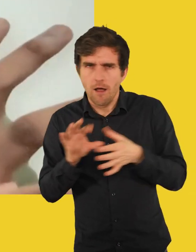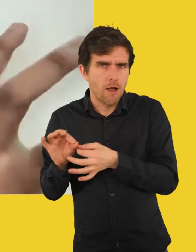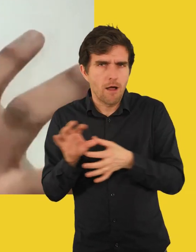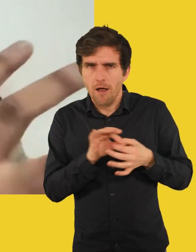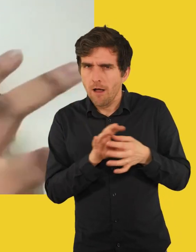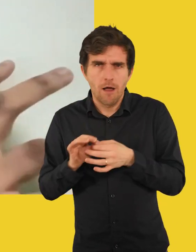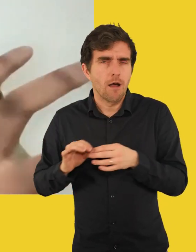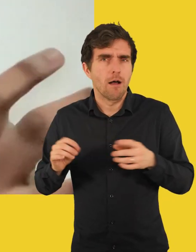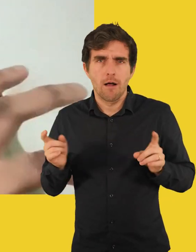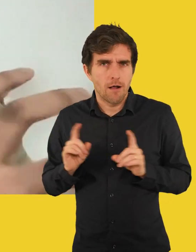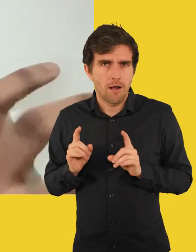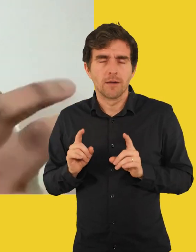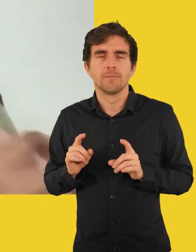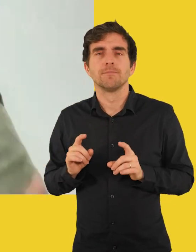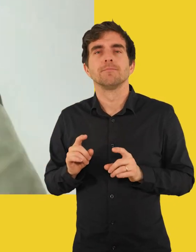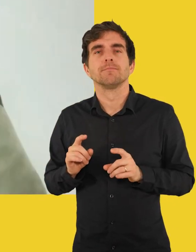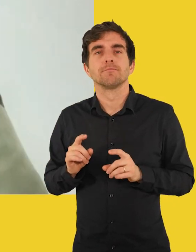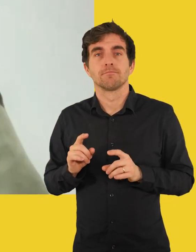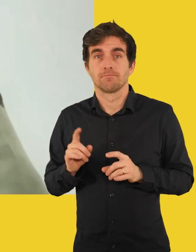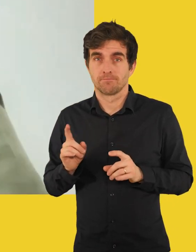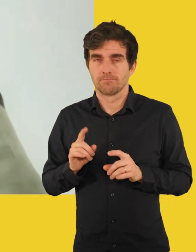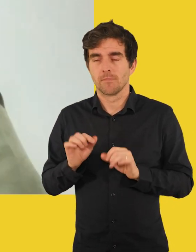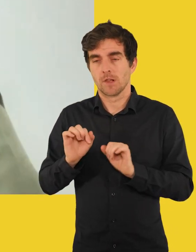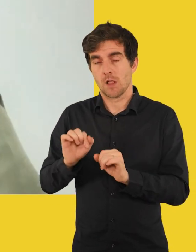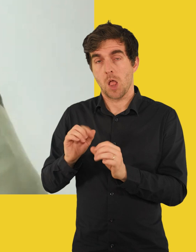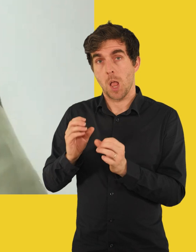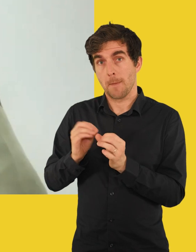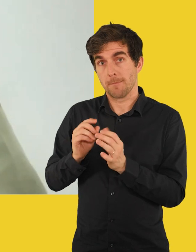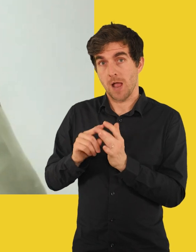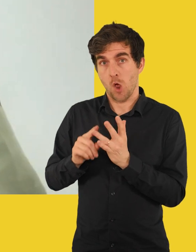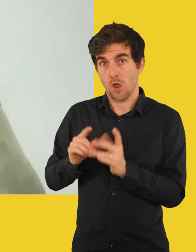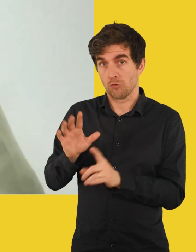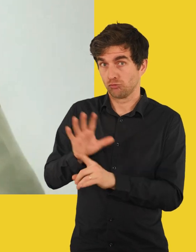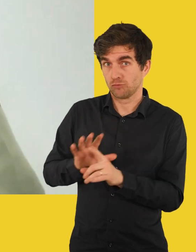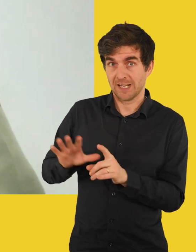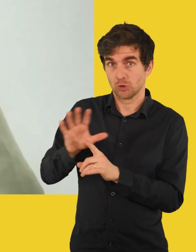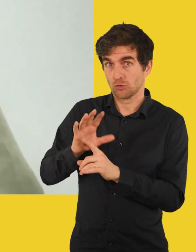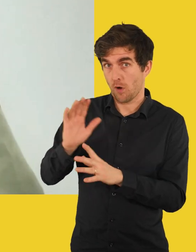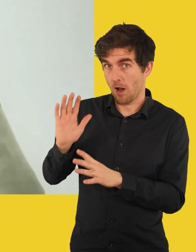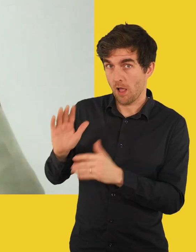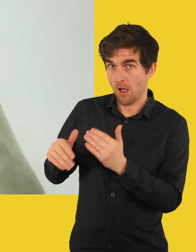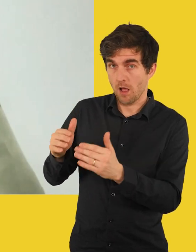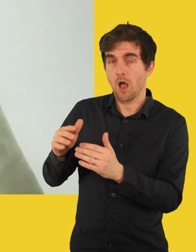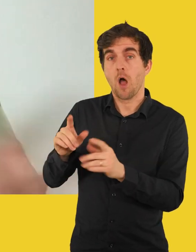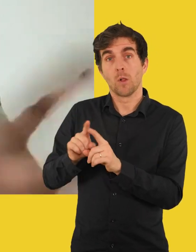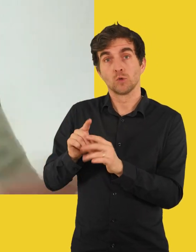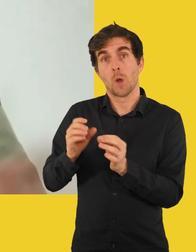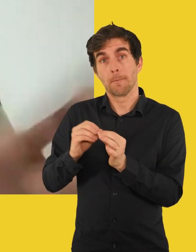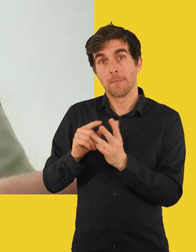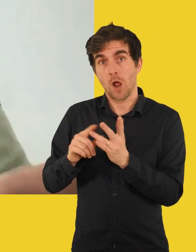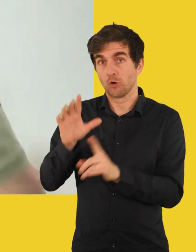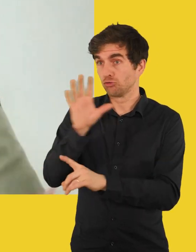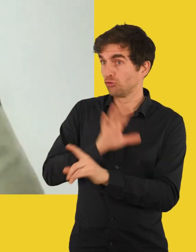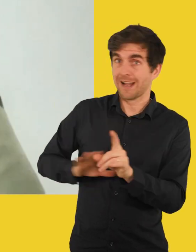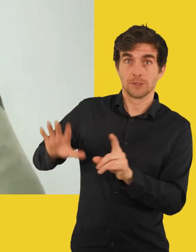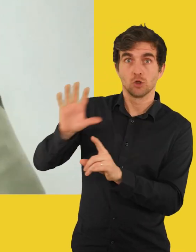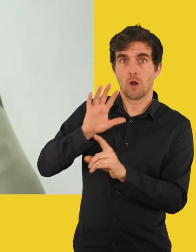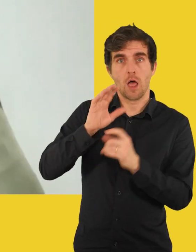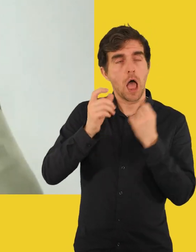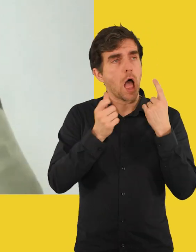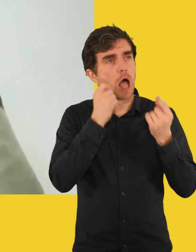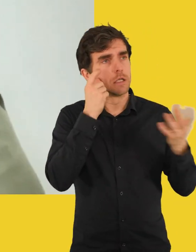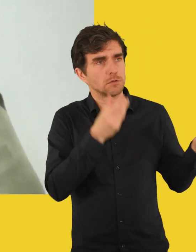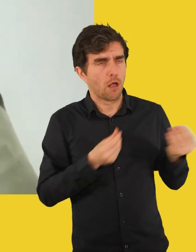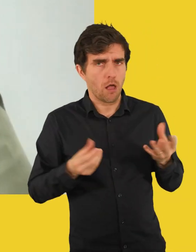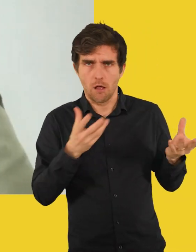we also found a lot of similarities between the bioregional movement and the bioregionalism idea in